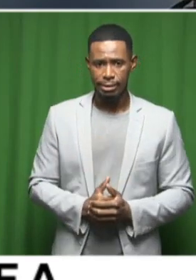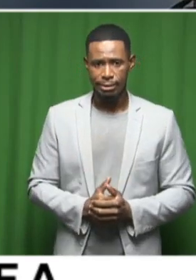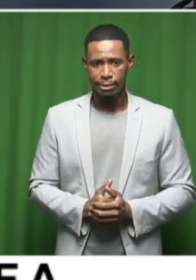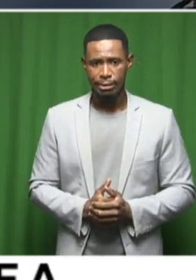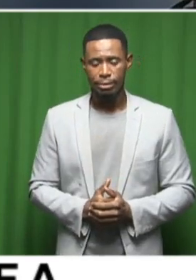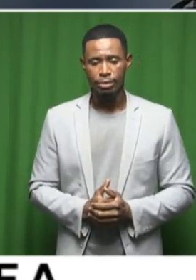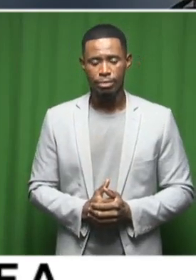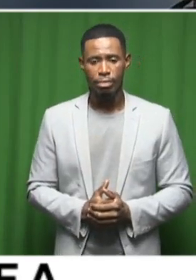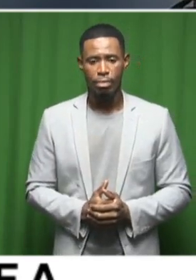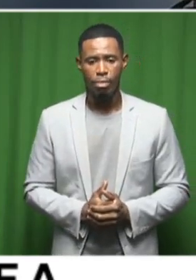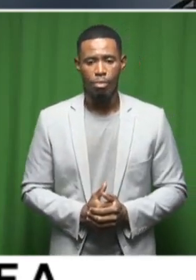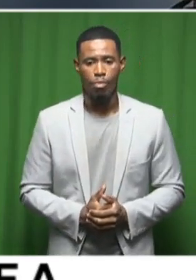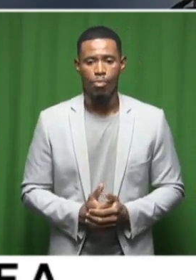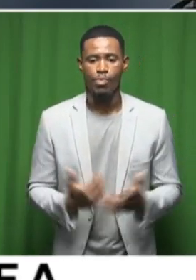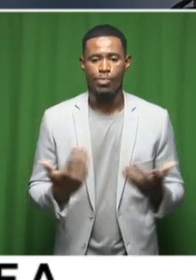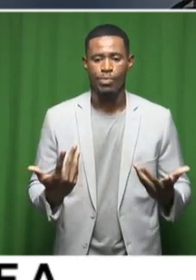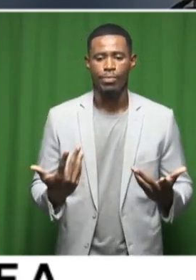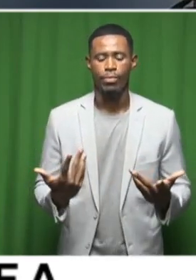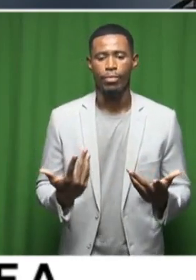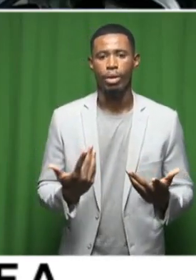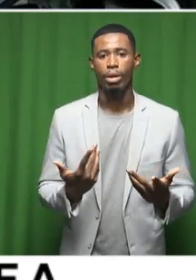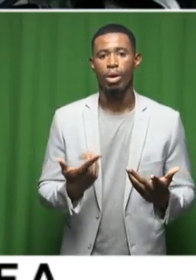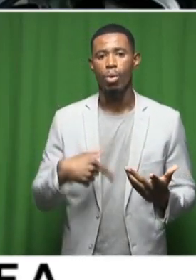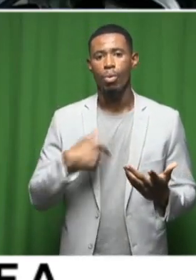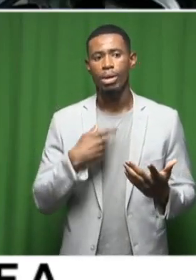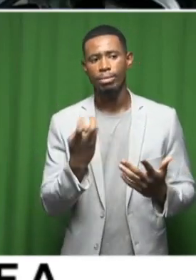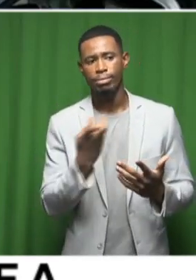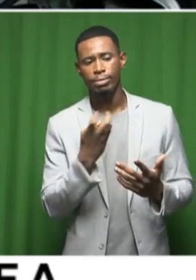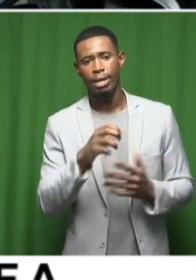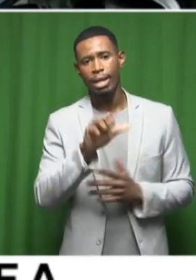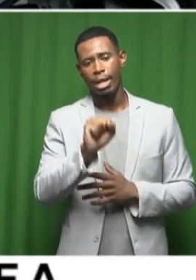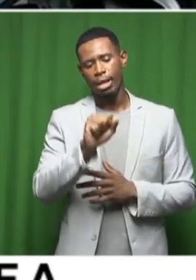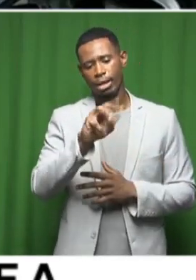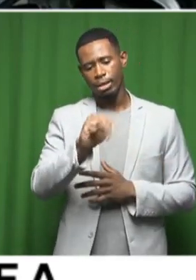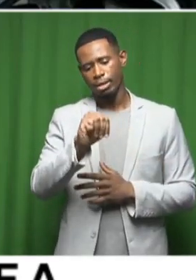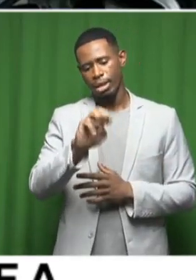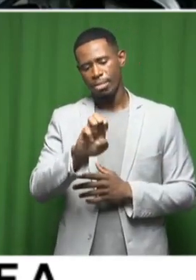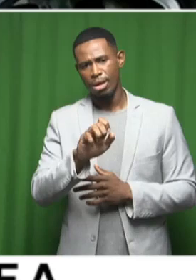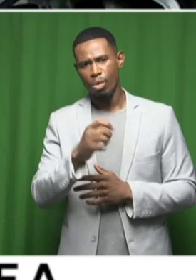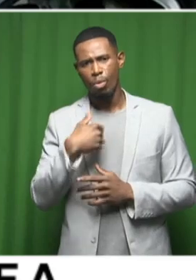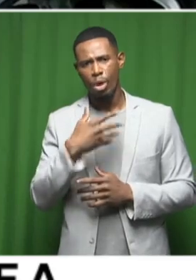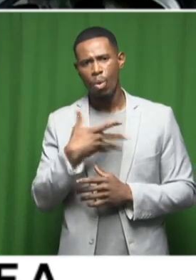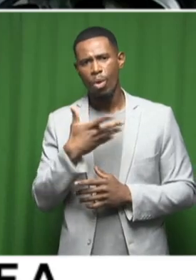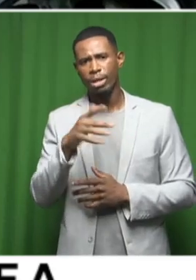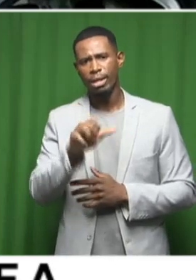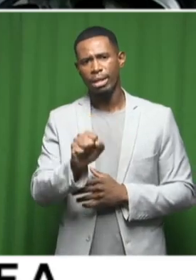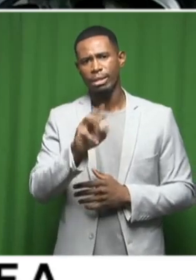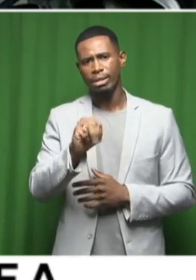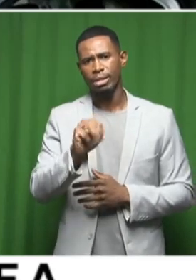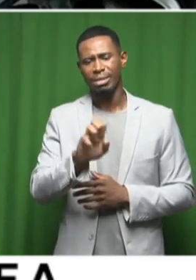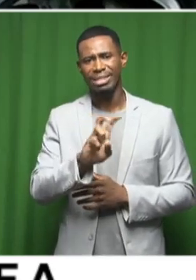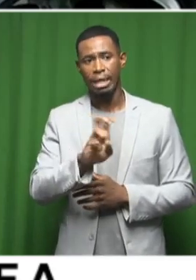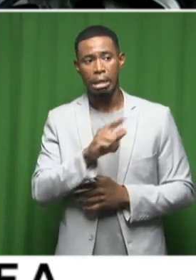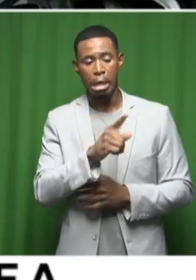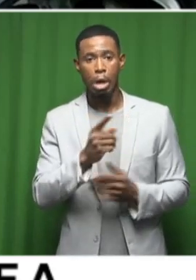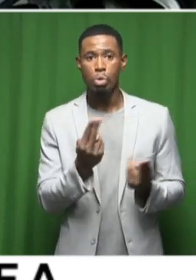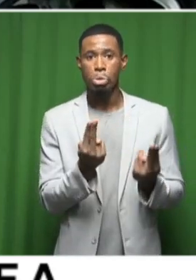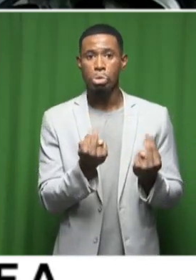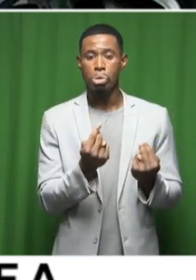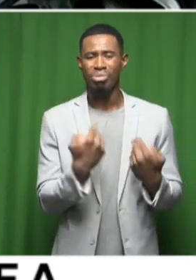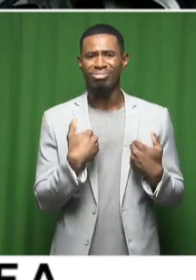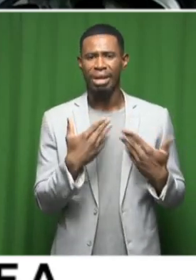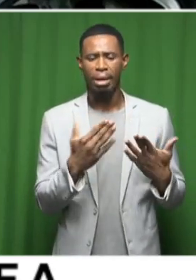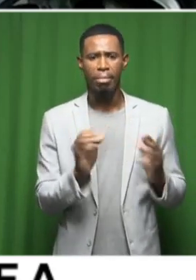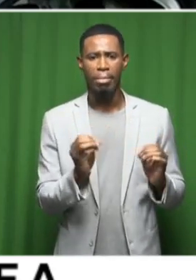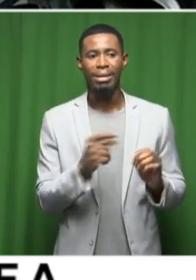So the kind of SME that we're looking for is an SME that is not so much a startup, it's what we call a